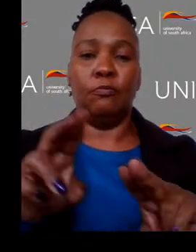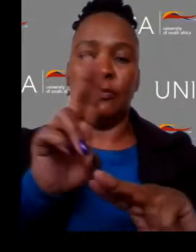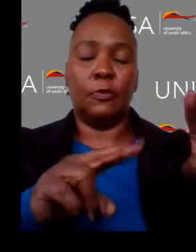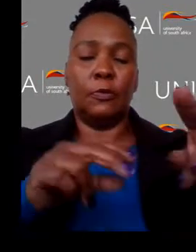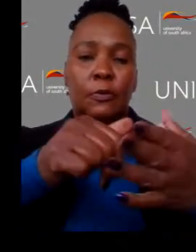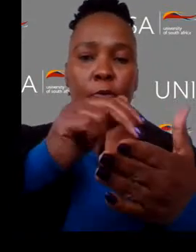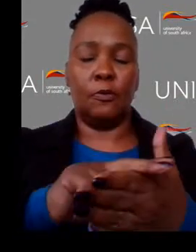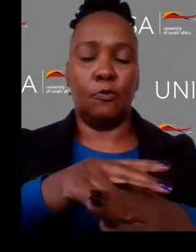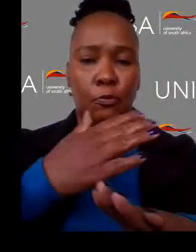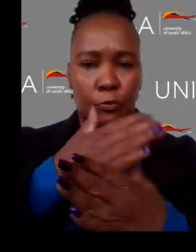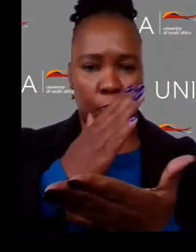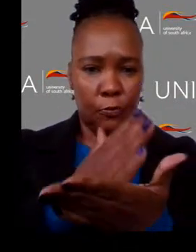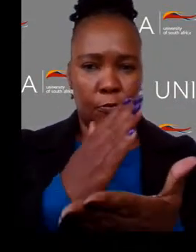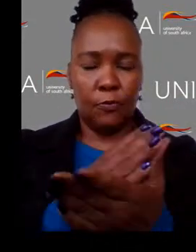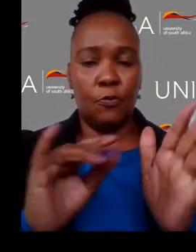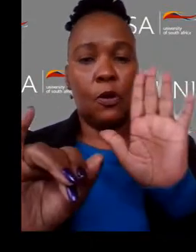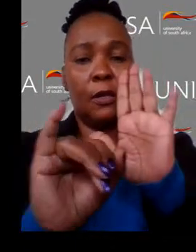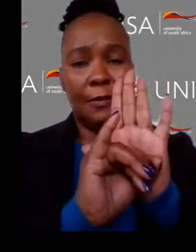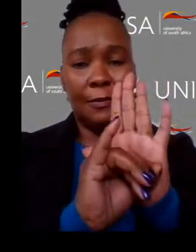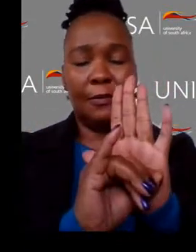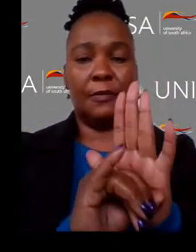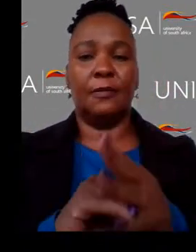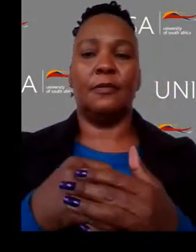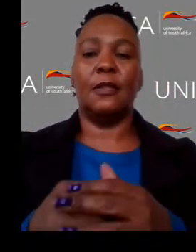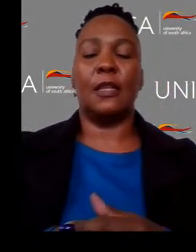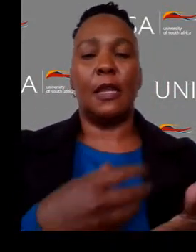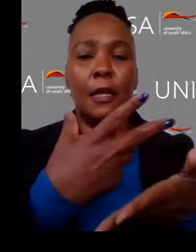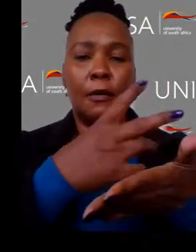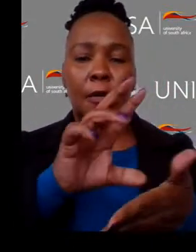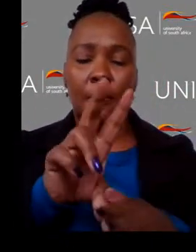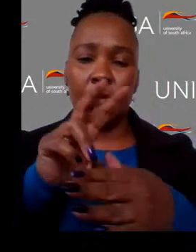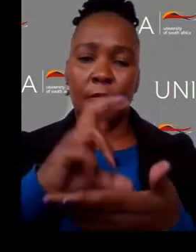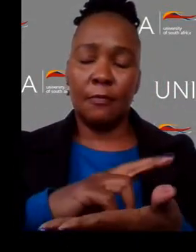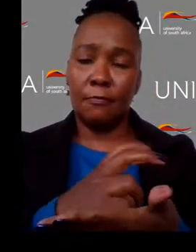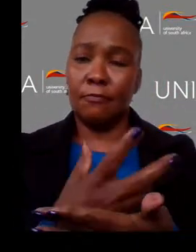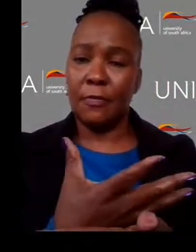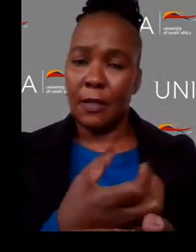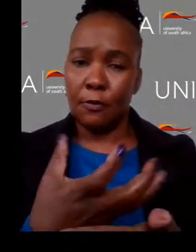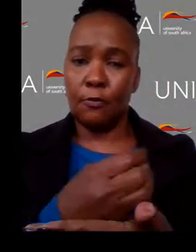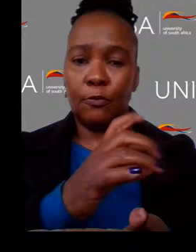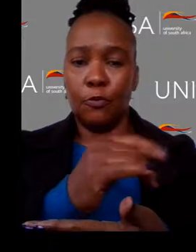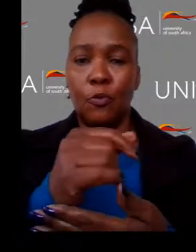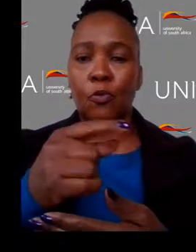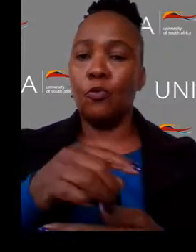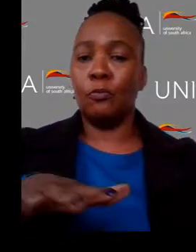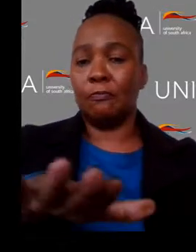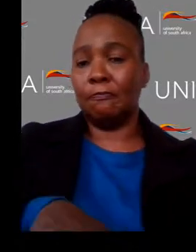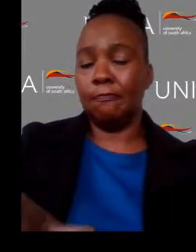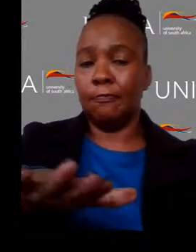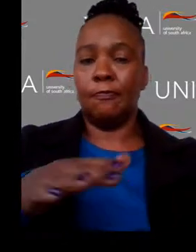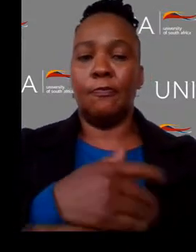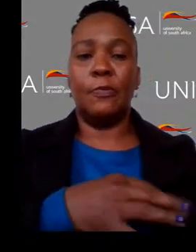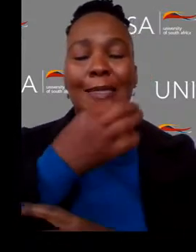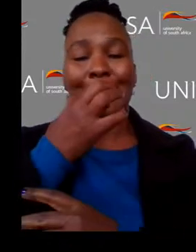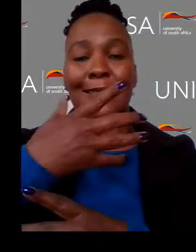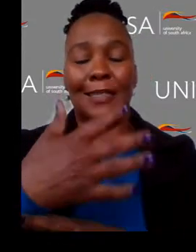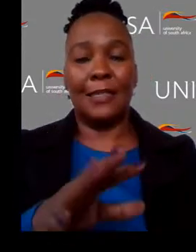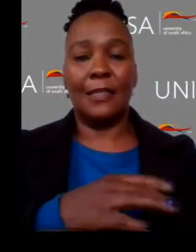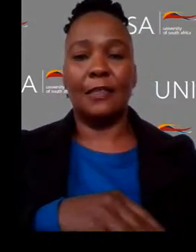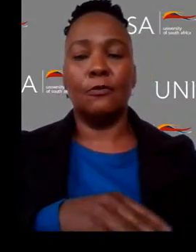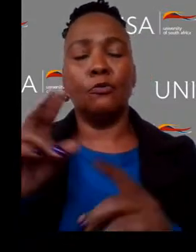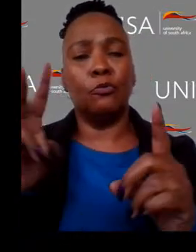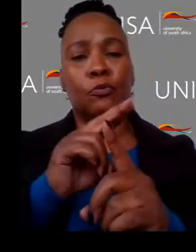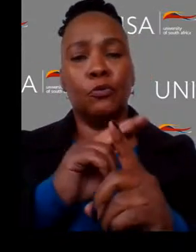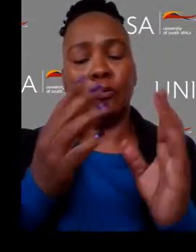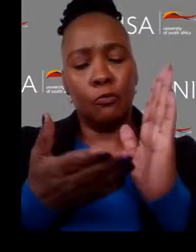your identity and record your surroundings. That being said, we have noted an increase in